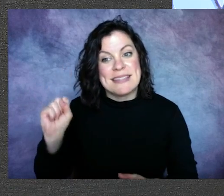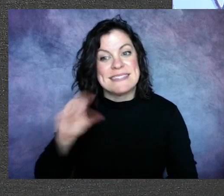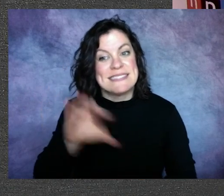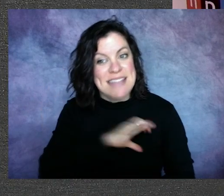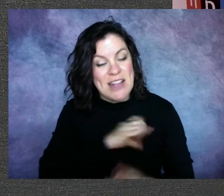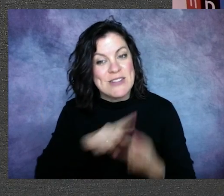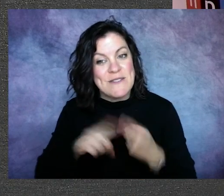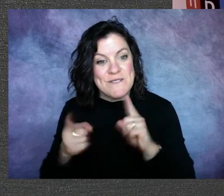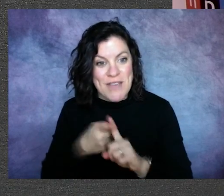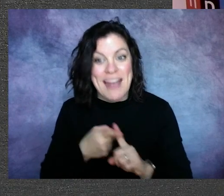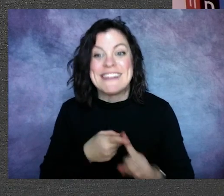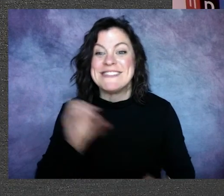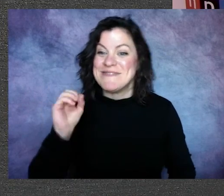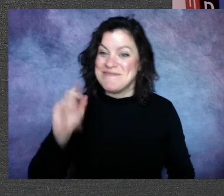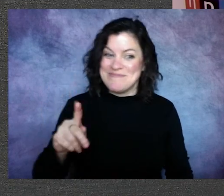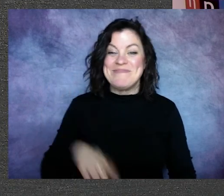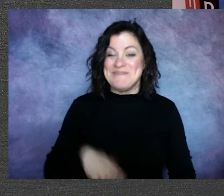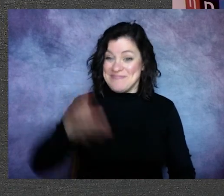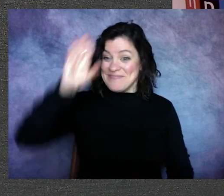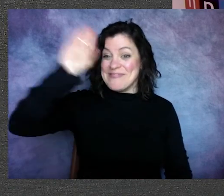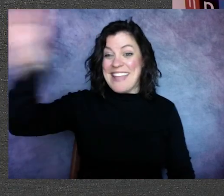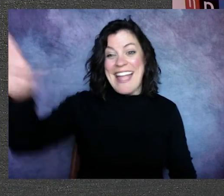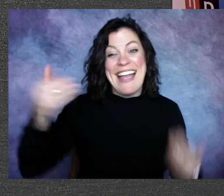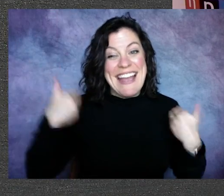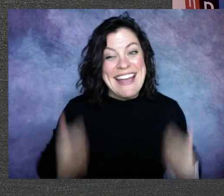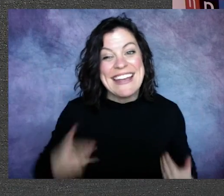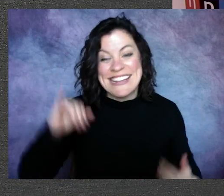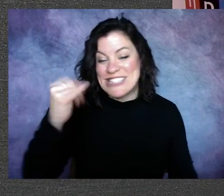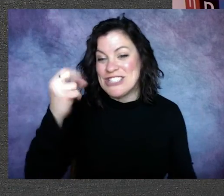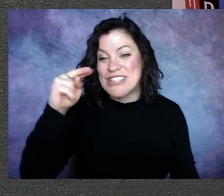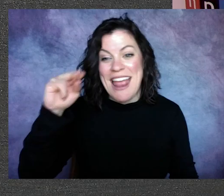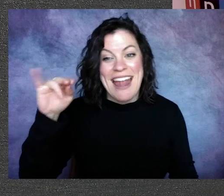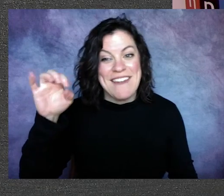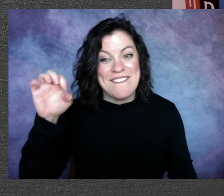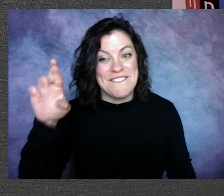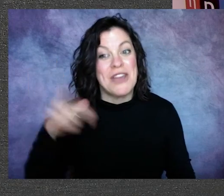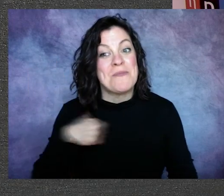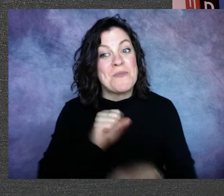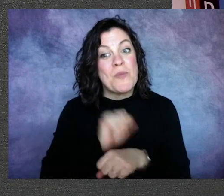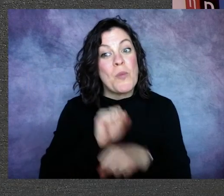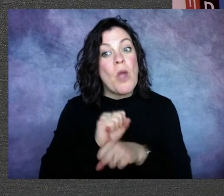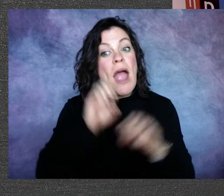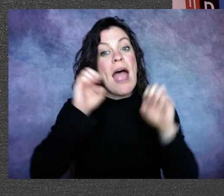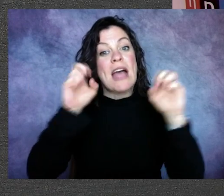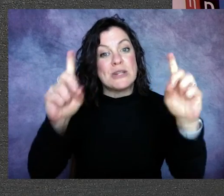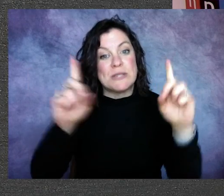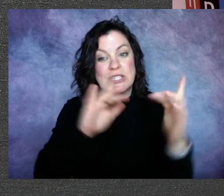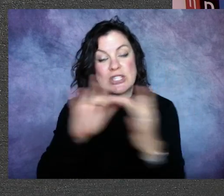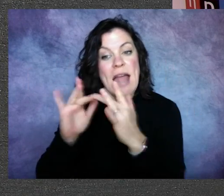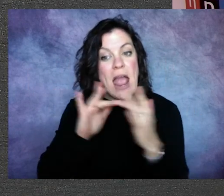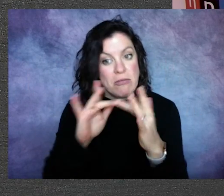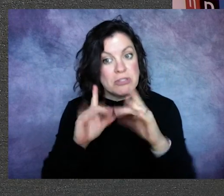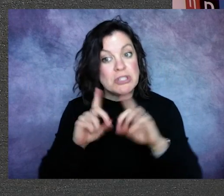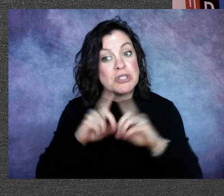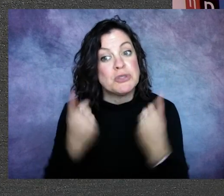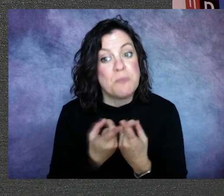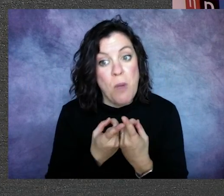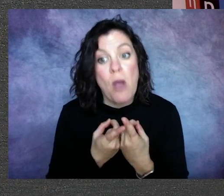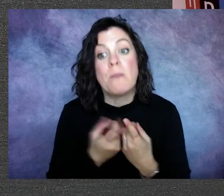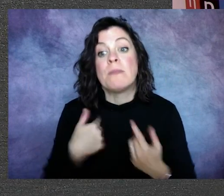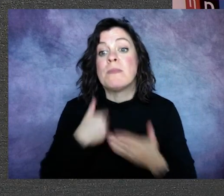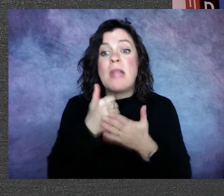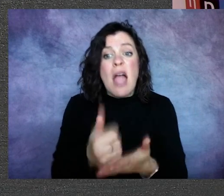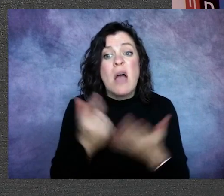PBS. Hi, my name is Jennifer, and I work here at WQLN PBS in the Education Outreach Department. I get to help with